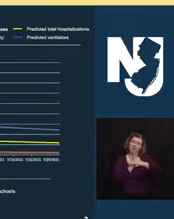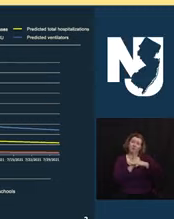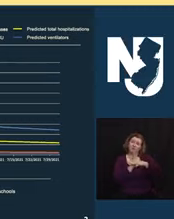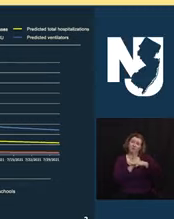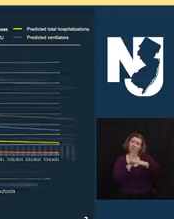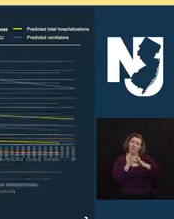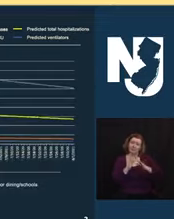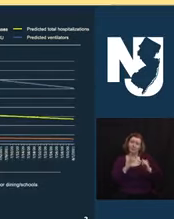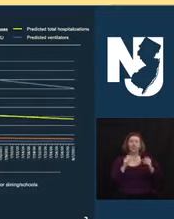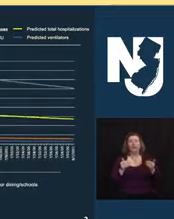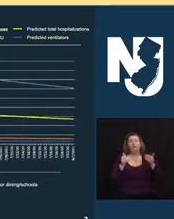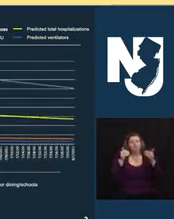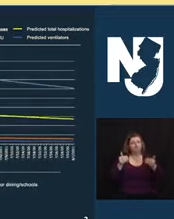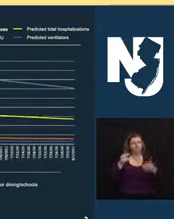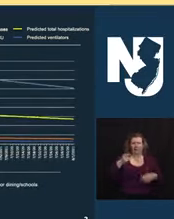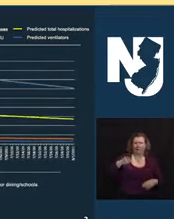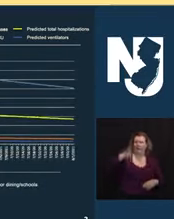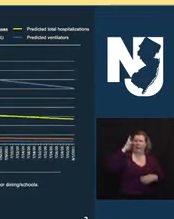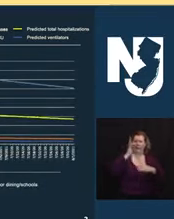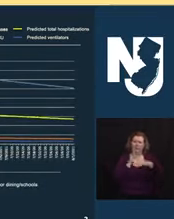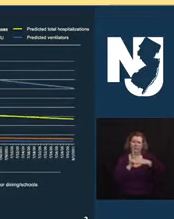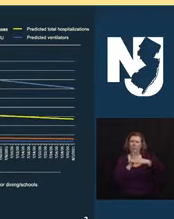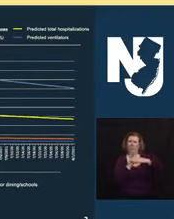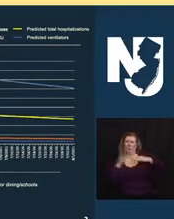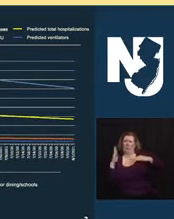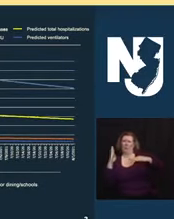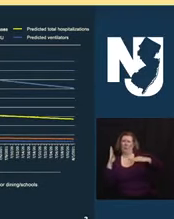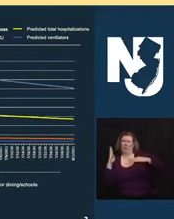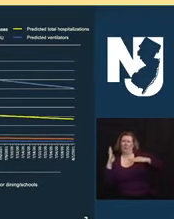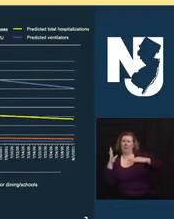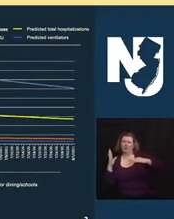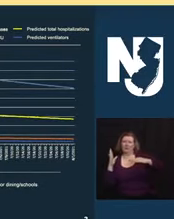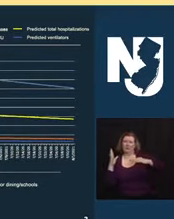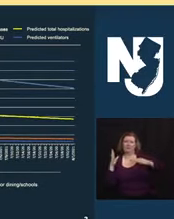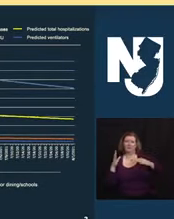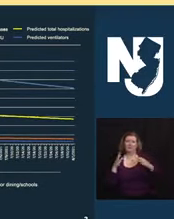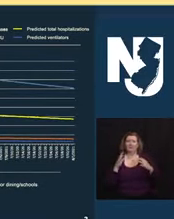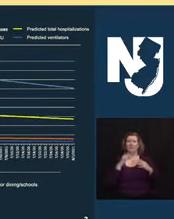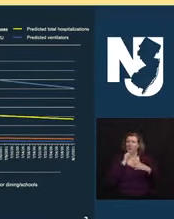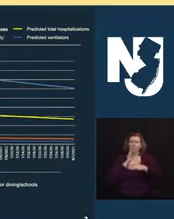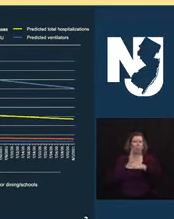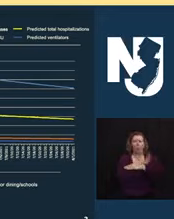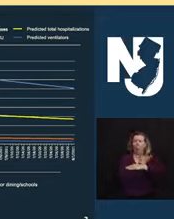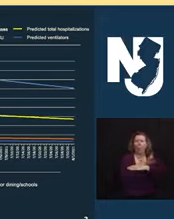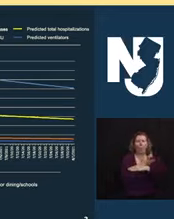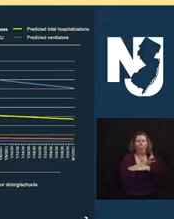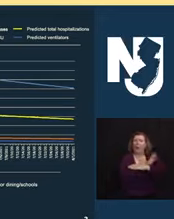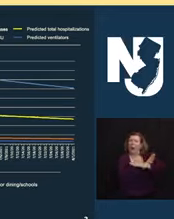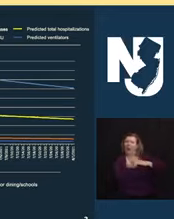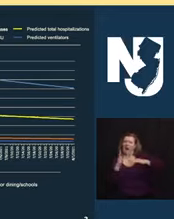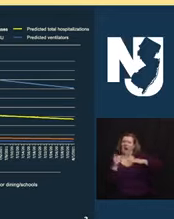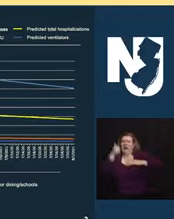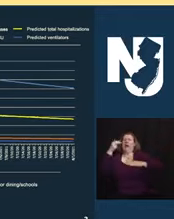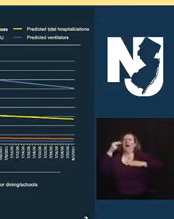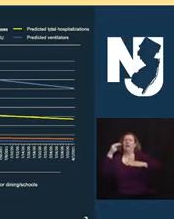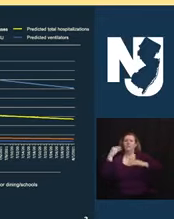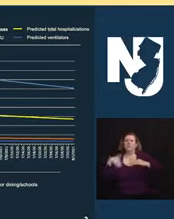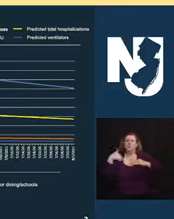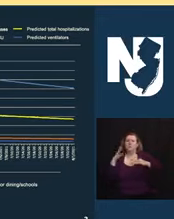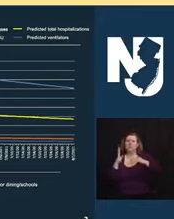take a look at a high case. We do not have a low case with us today. I think if there's a demand for that, we should come back and show you